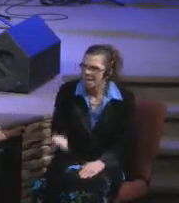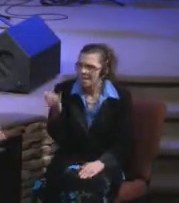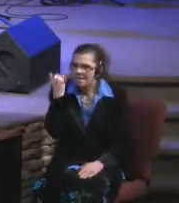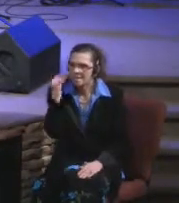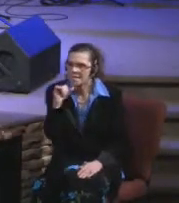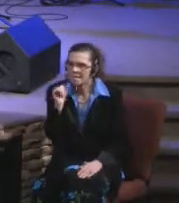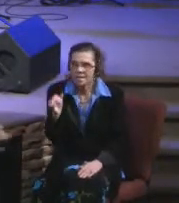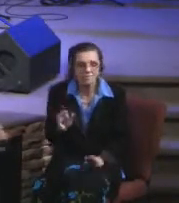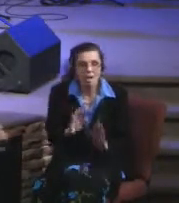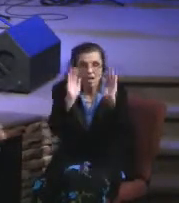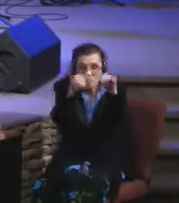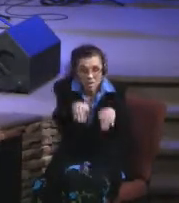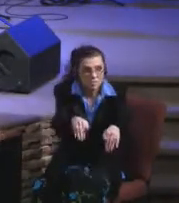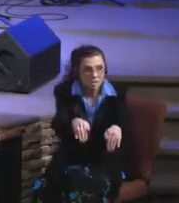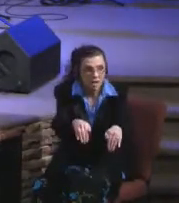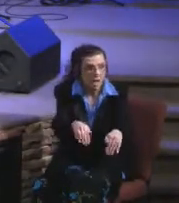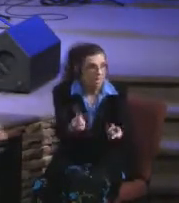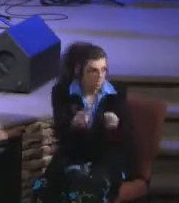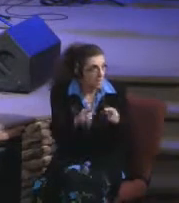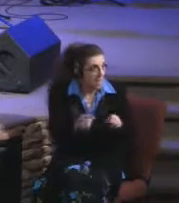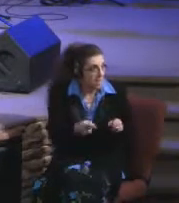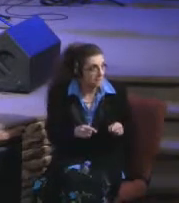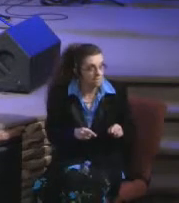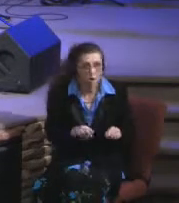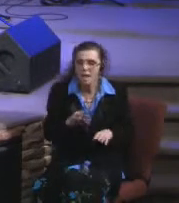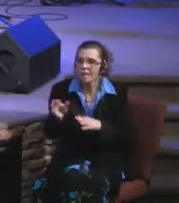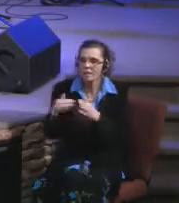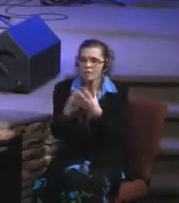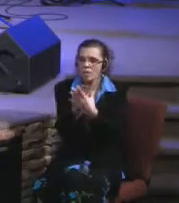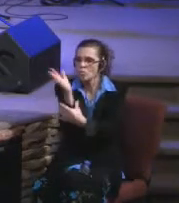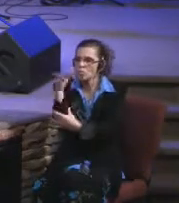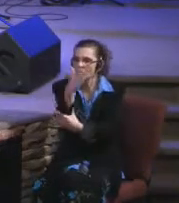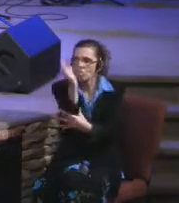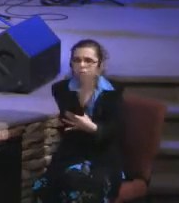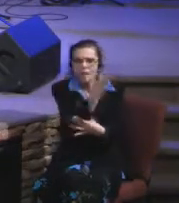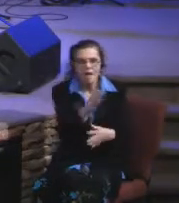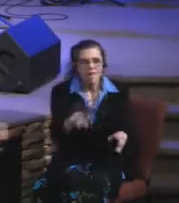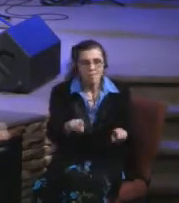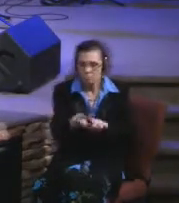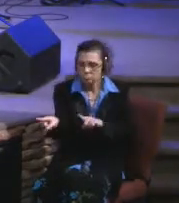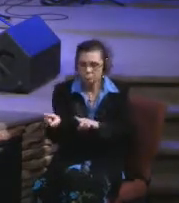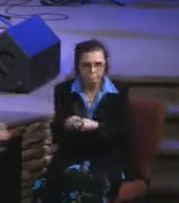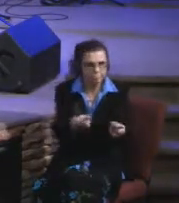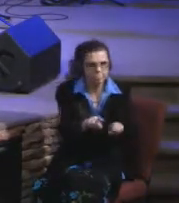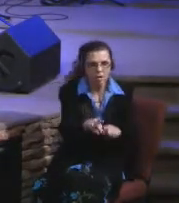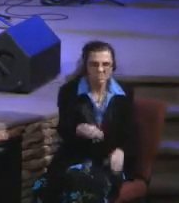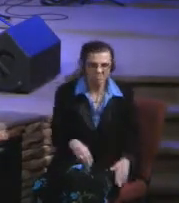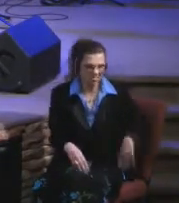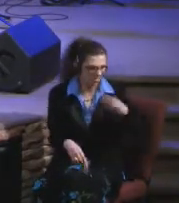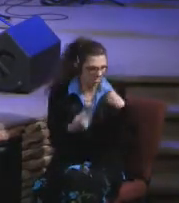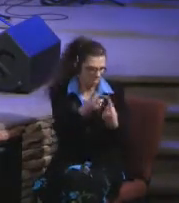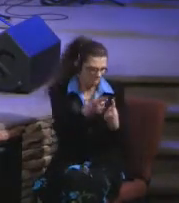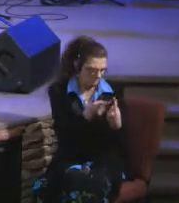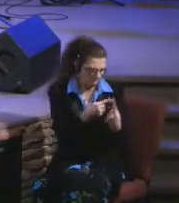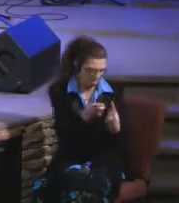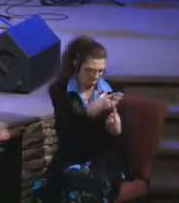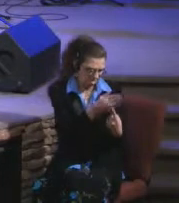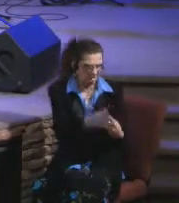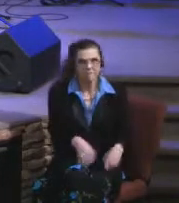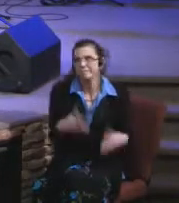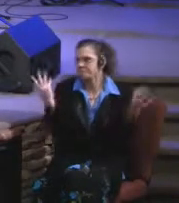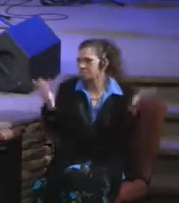If they haven't crossed over, listen, that's what happened to them all out in the wilderness. The reason they couldn't cross over because they were mumbling and griping and complaining. Come on,